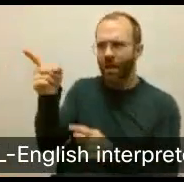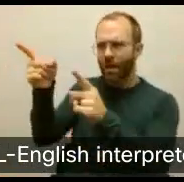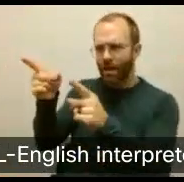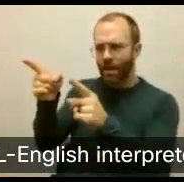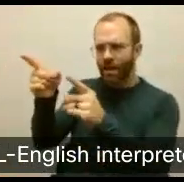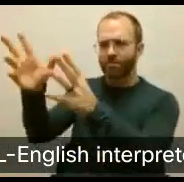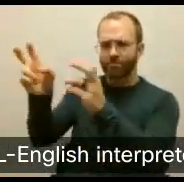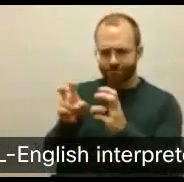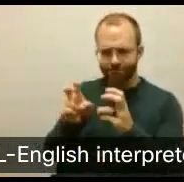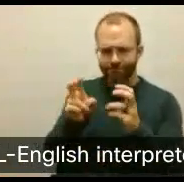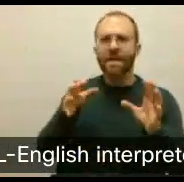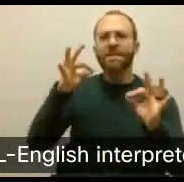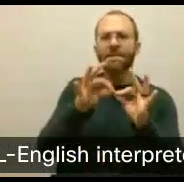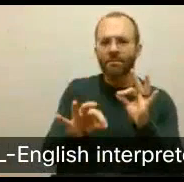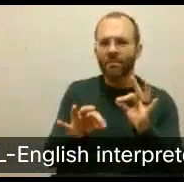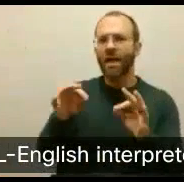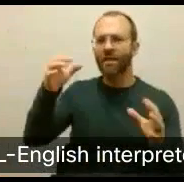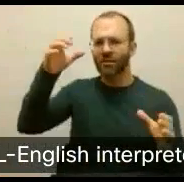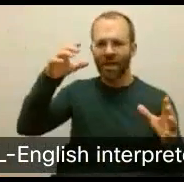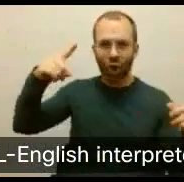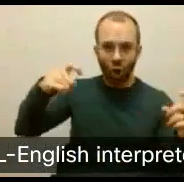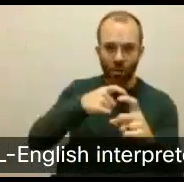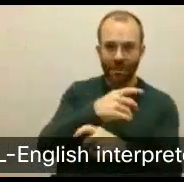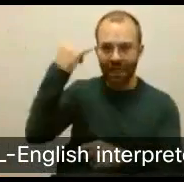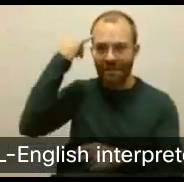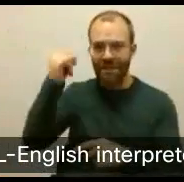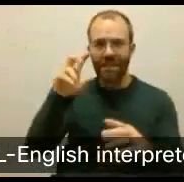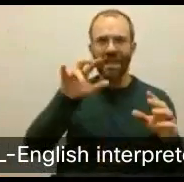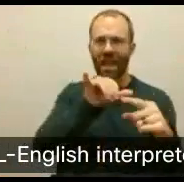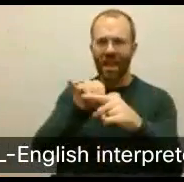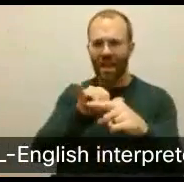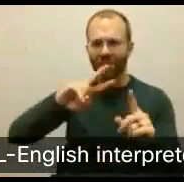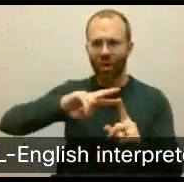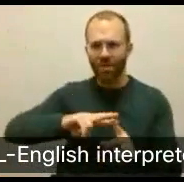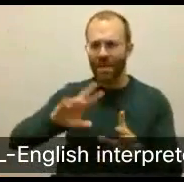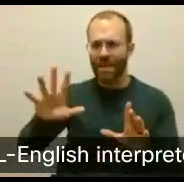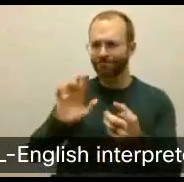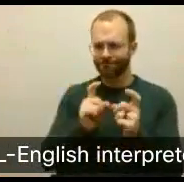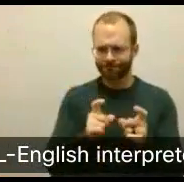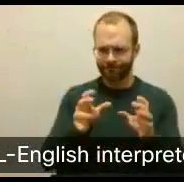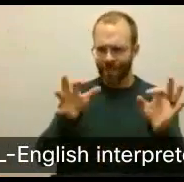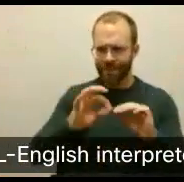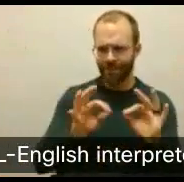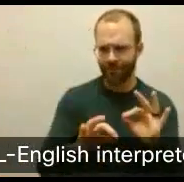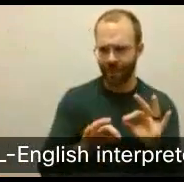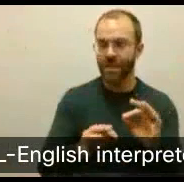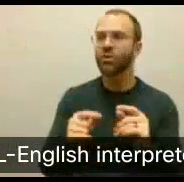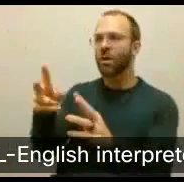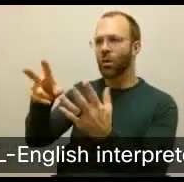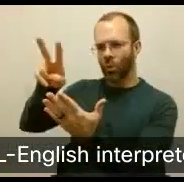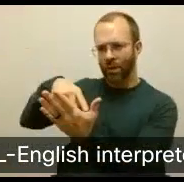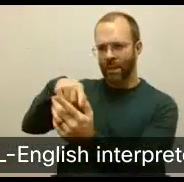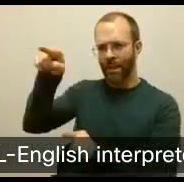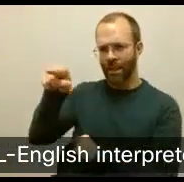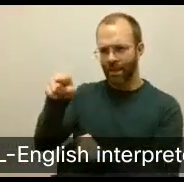complex ideas or vocabulary to fit our audience and format. So we're doing some reading from original source, we take parts of